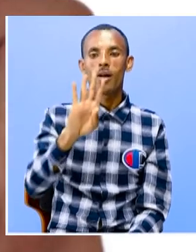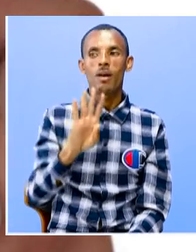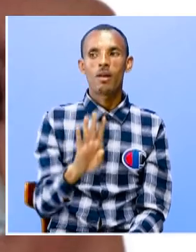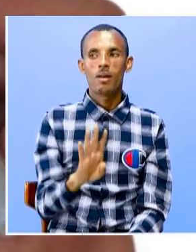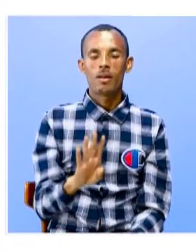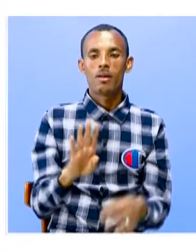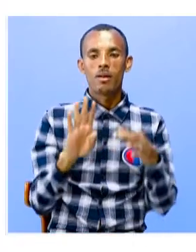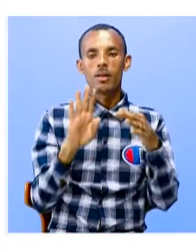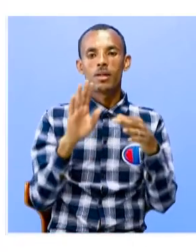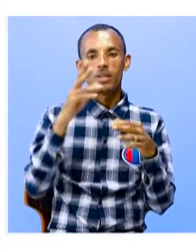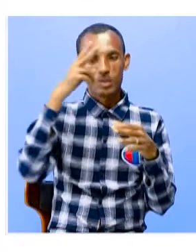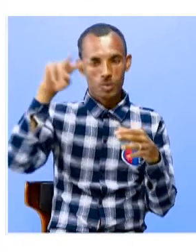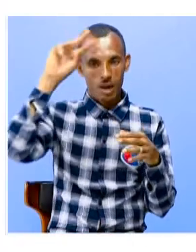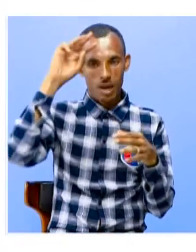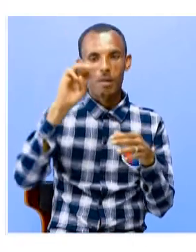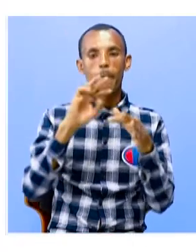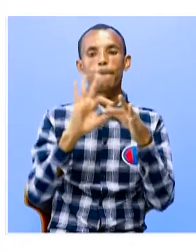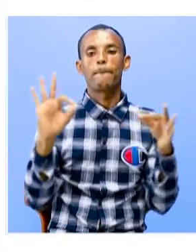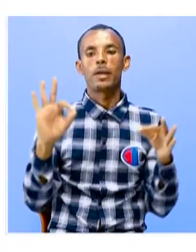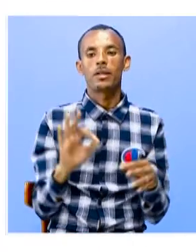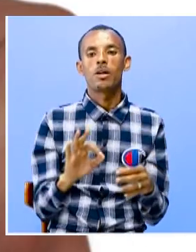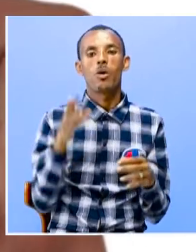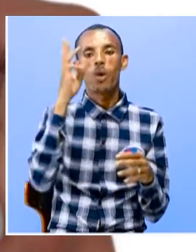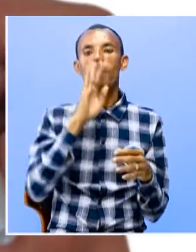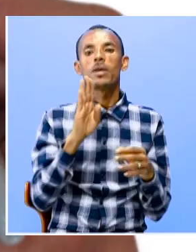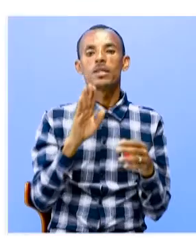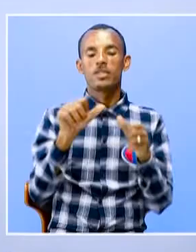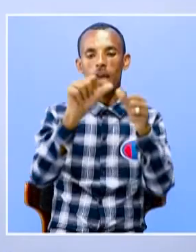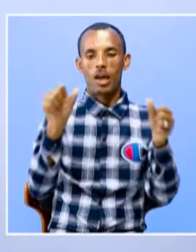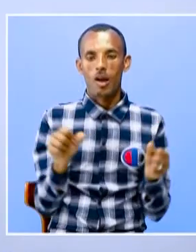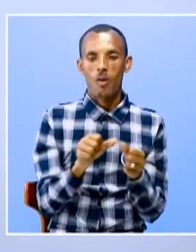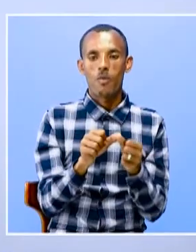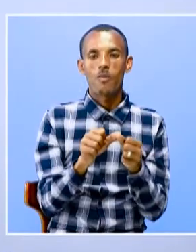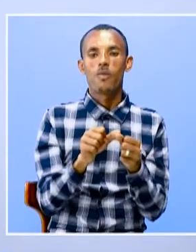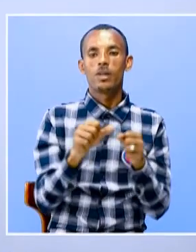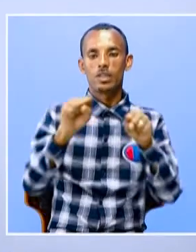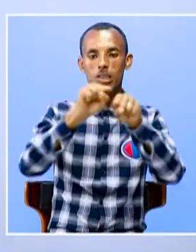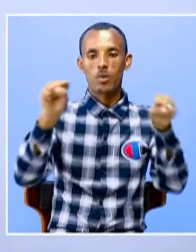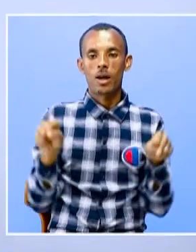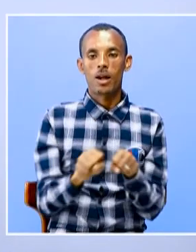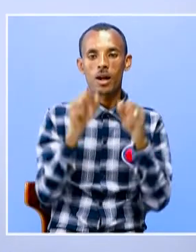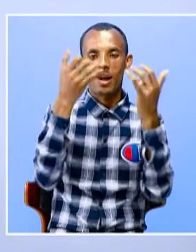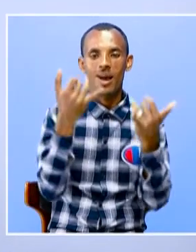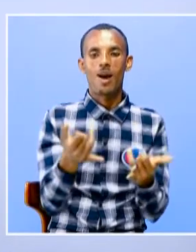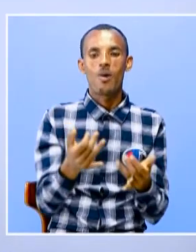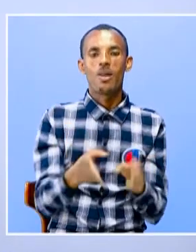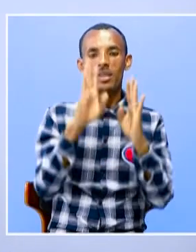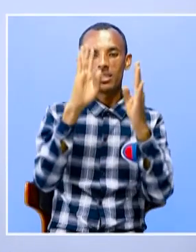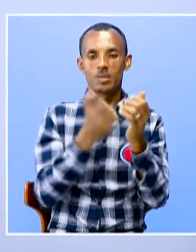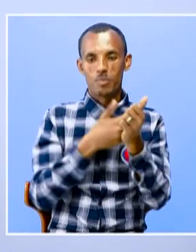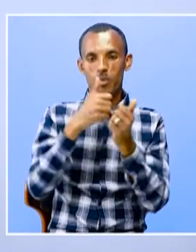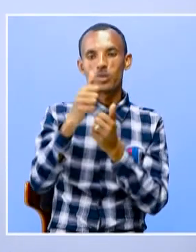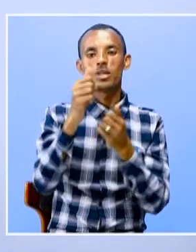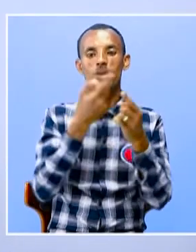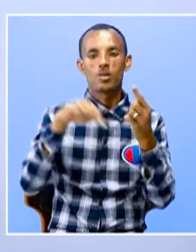64 square meter will be the area of the square. Now let's proceed